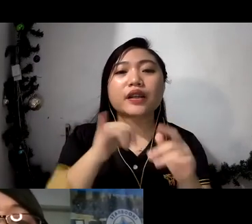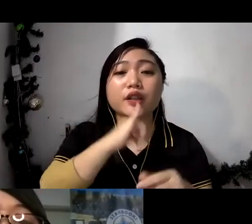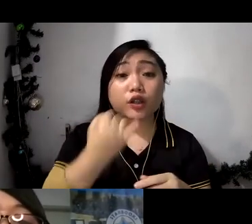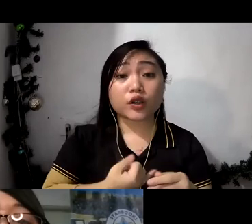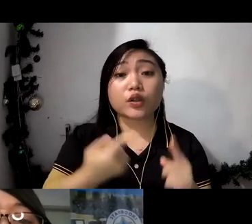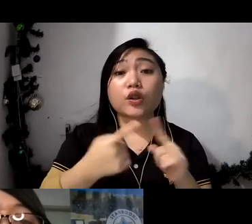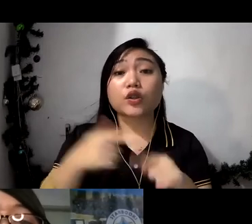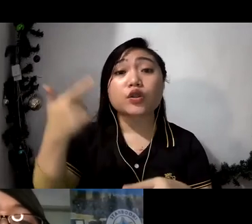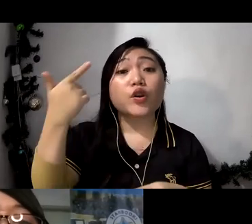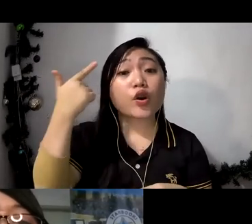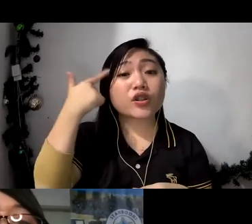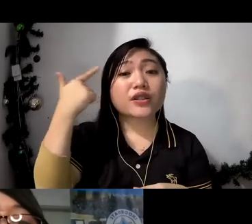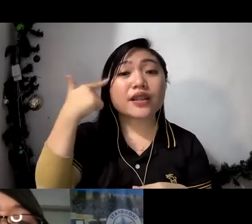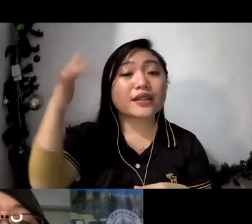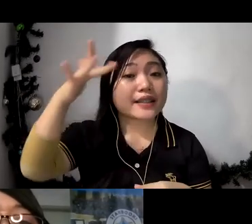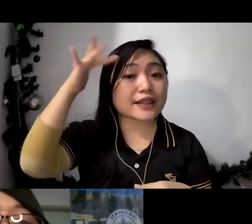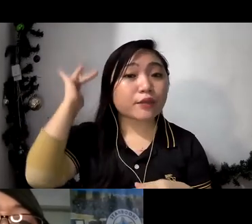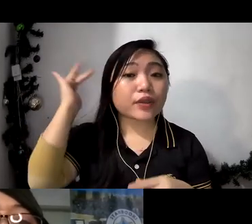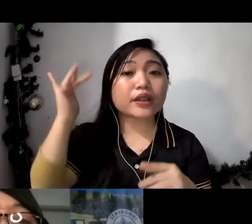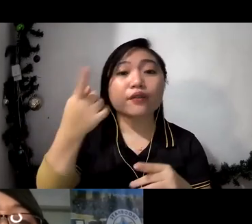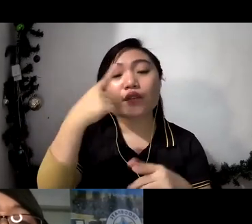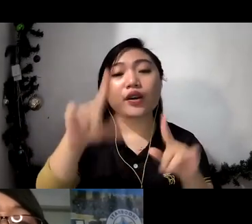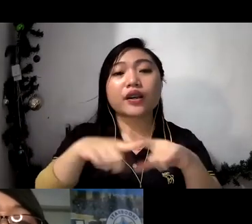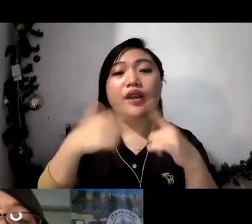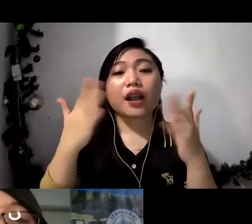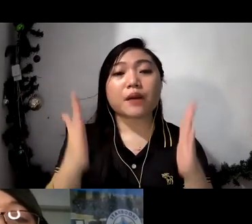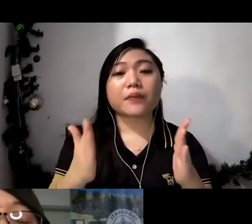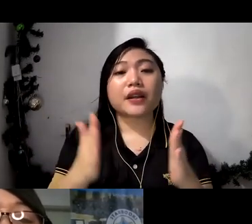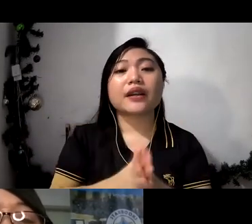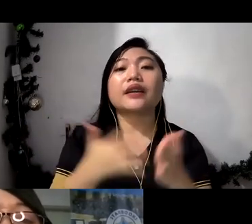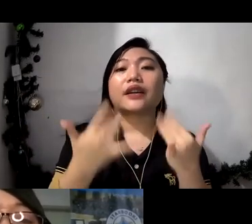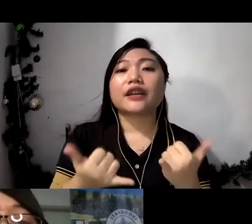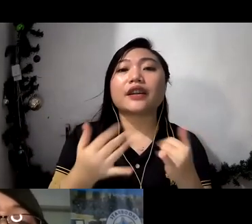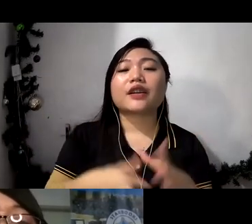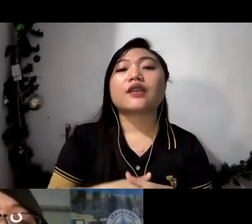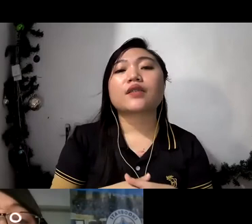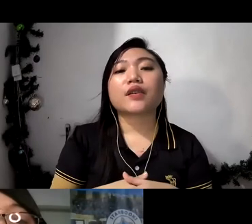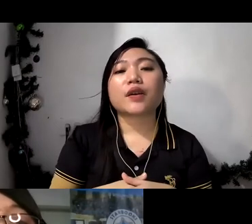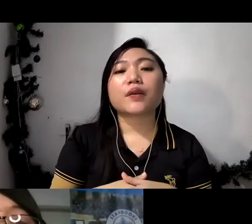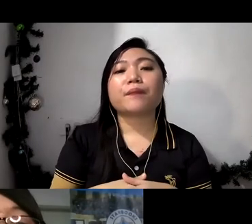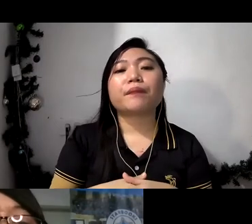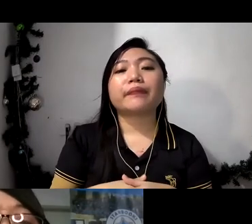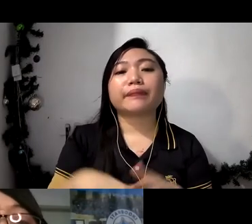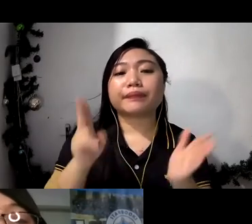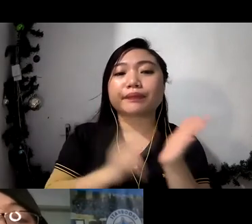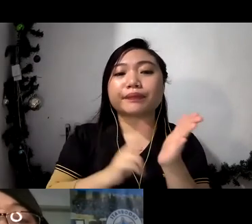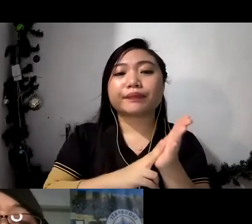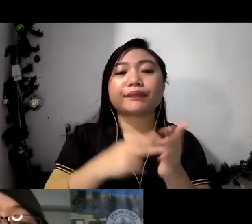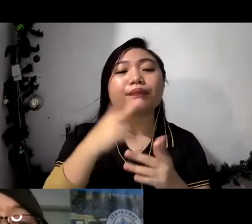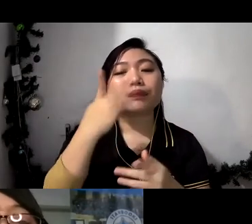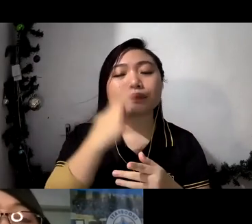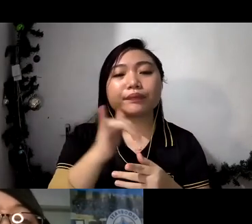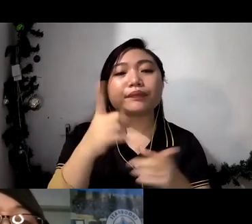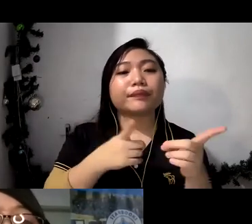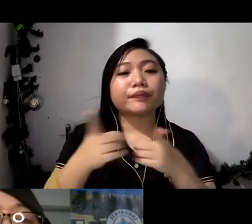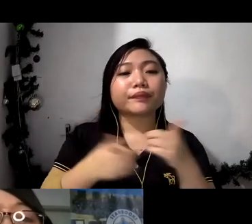Gender Sensitivity for Librarians, given this 10th day of November 2020 via Zoom, signed by our director, Director Richard P.